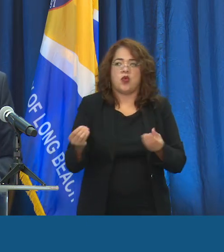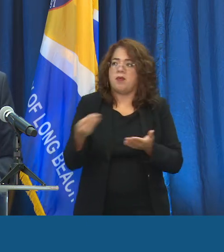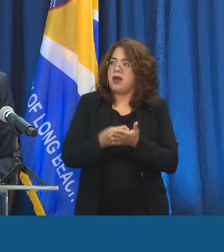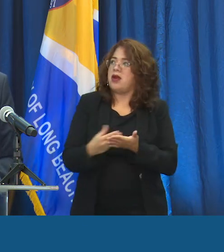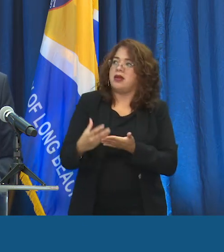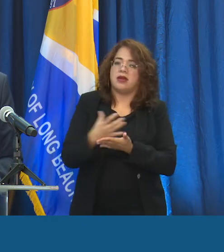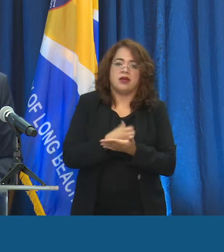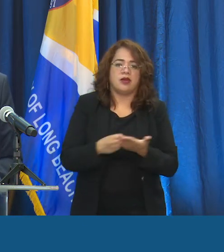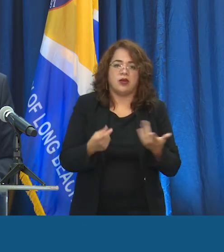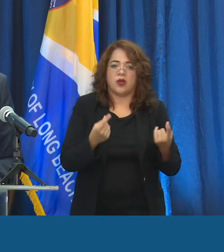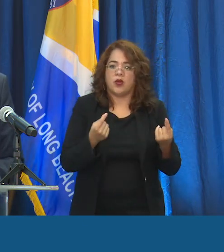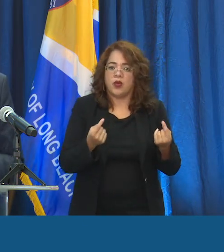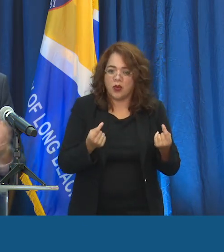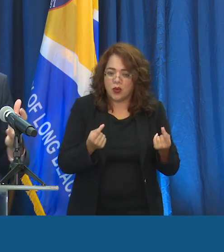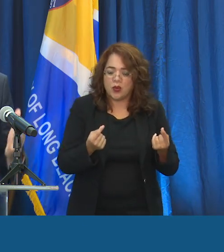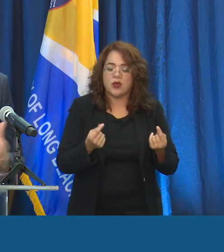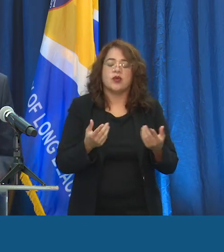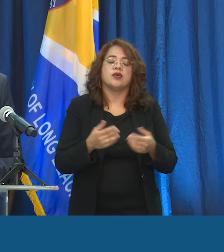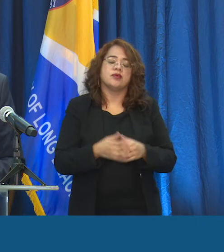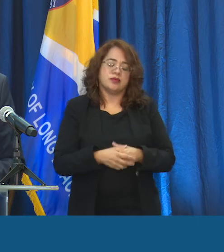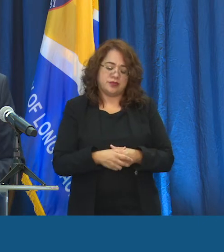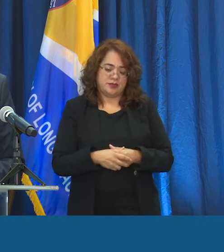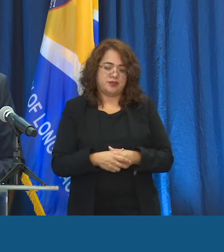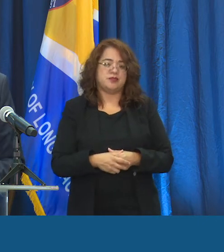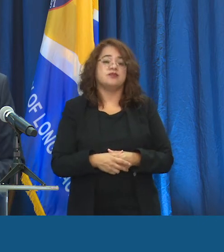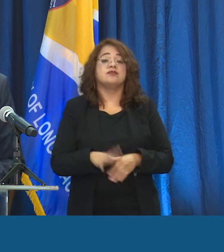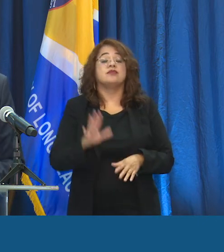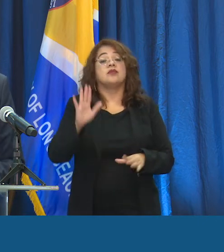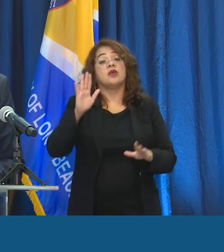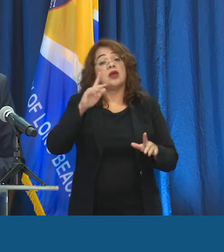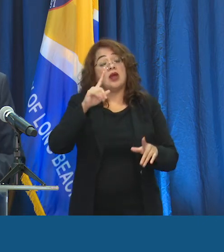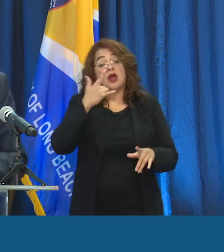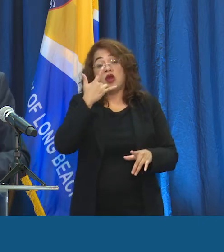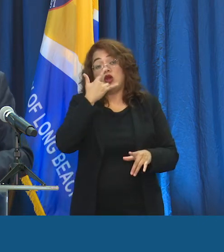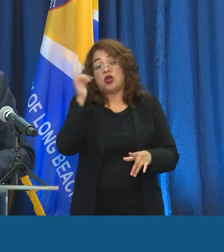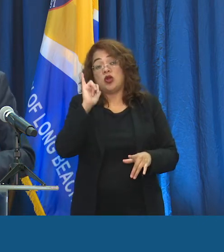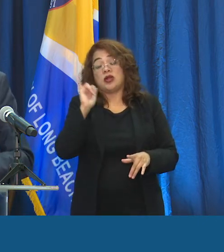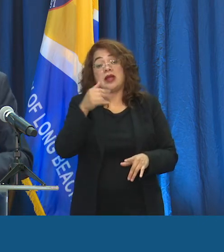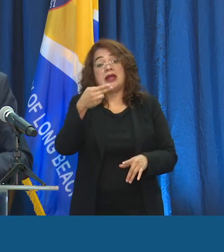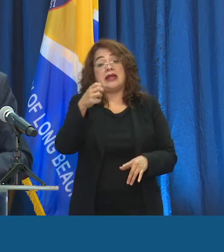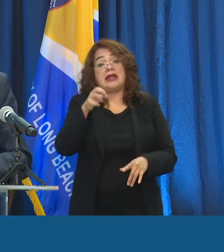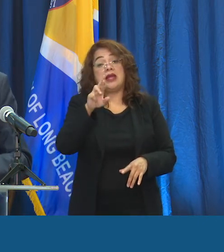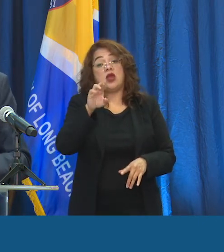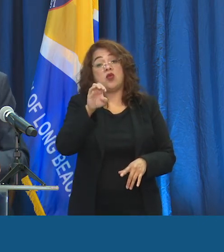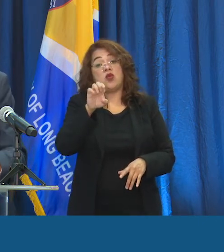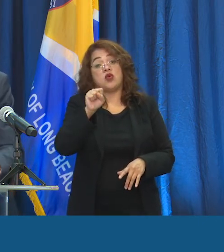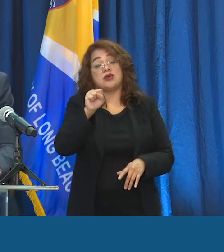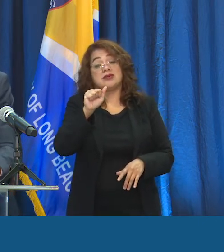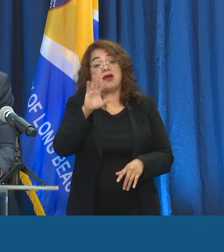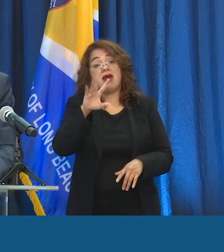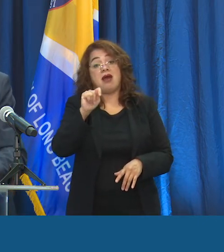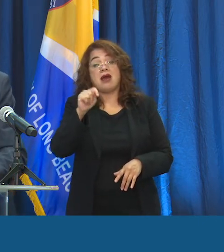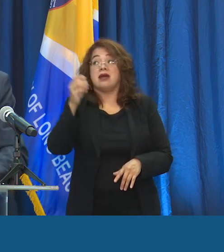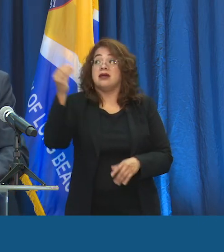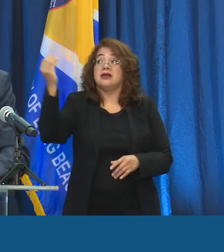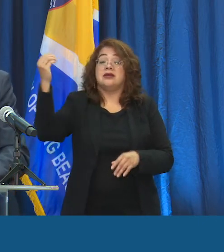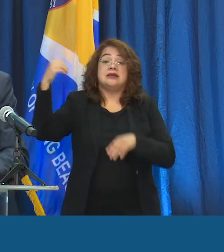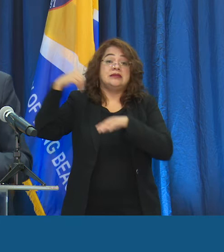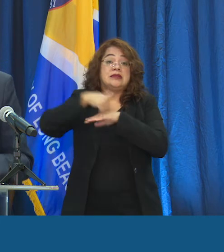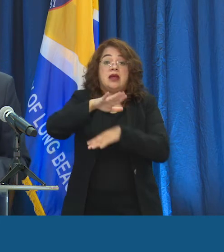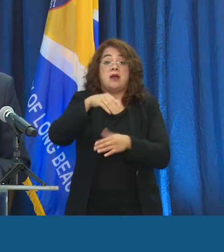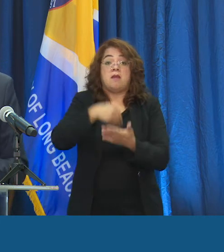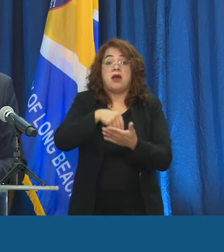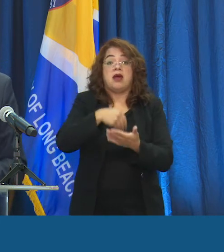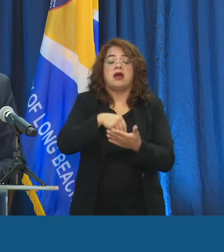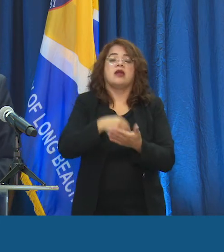don't know. There's the potential for additional federal aid, for example, through the HEROES Act, which could be significant if that were to come our way and